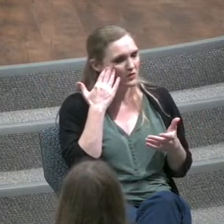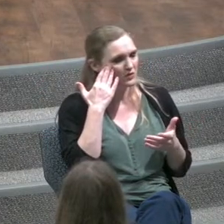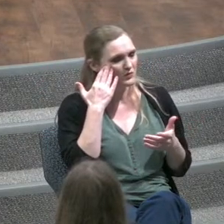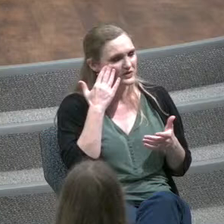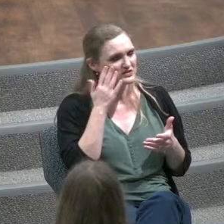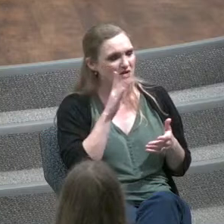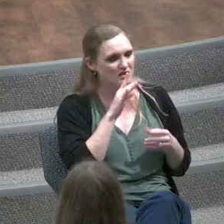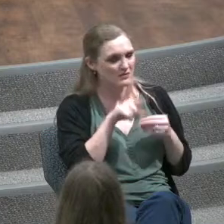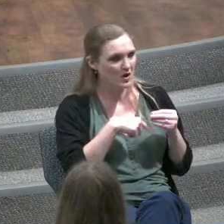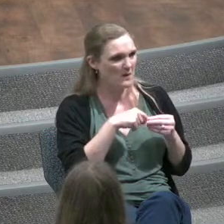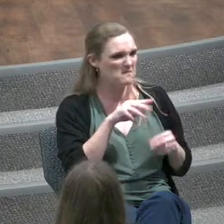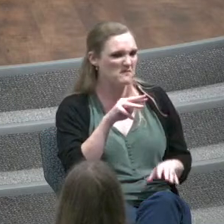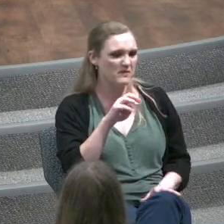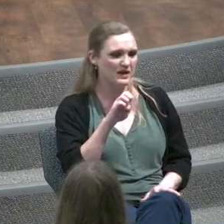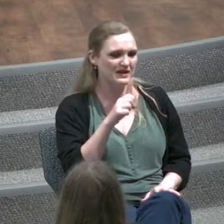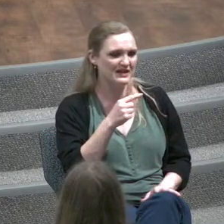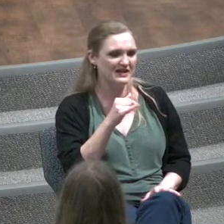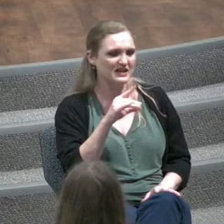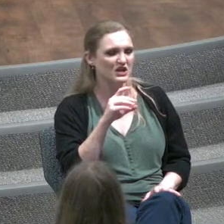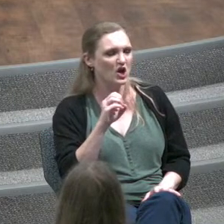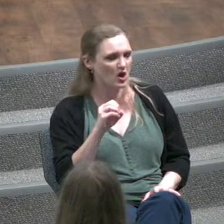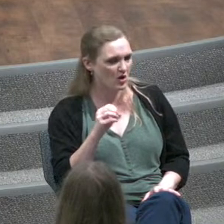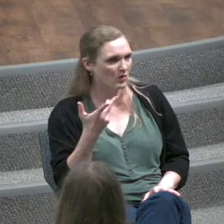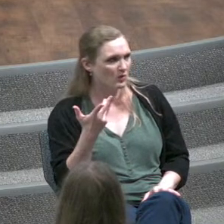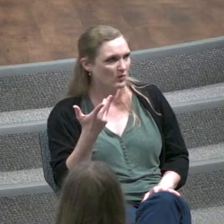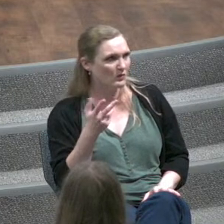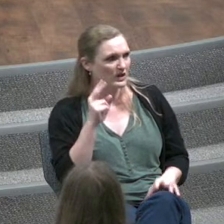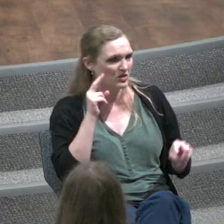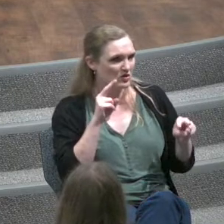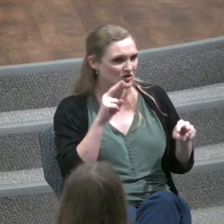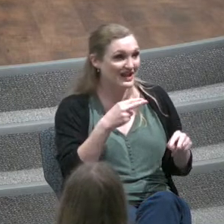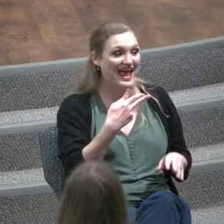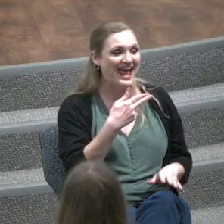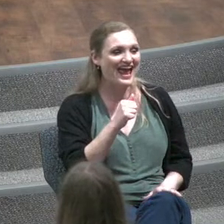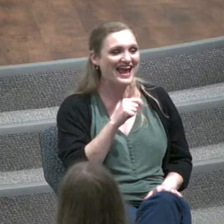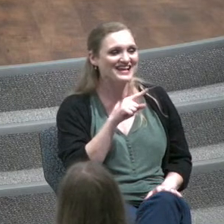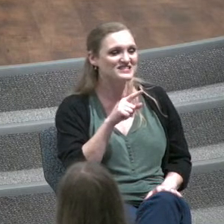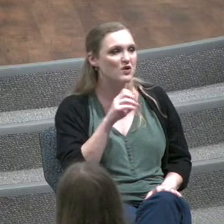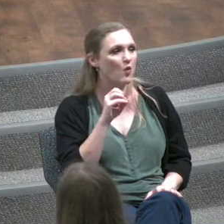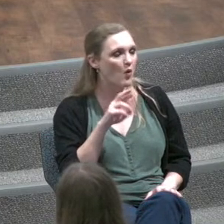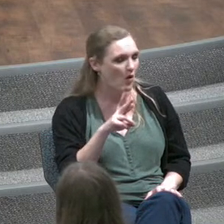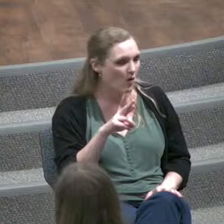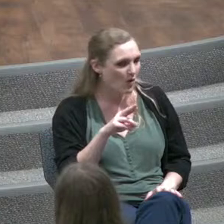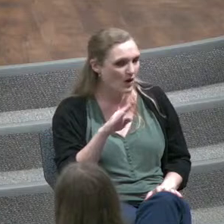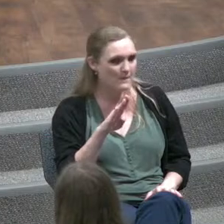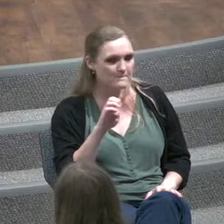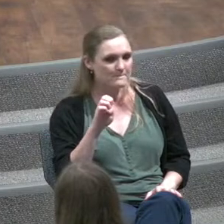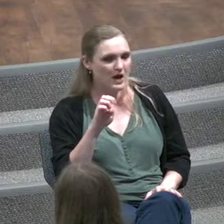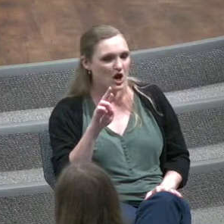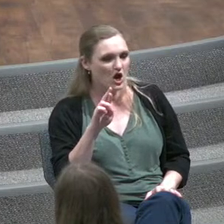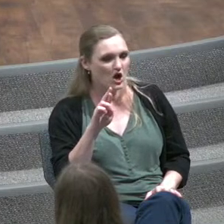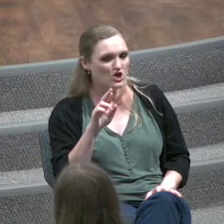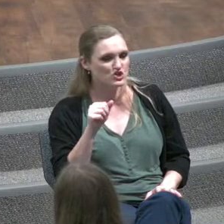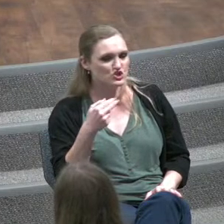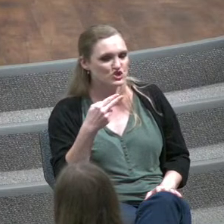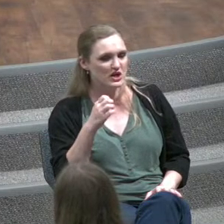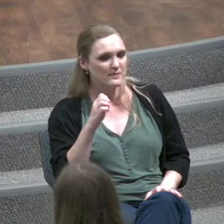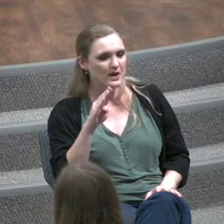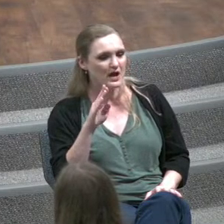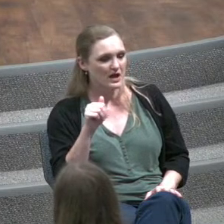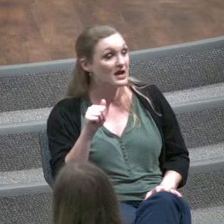talked about Megiddo, when we looked at Hazor, we looked at Beersheba,